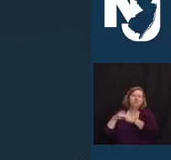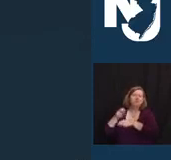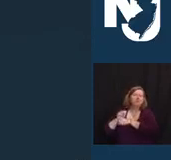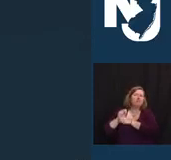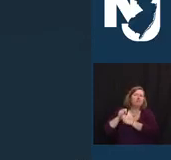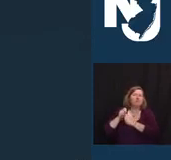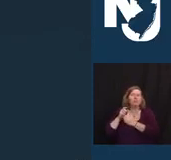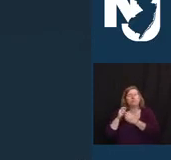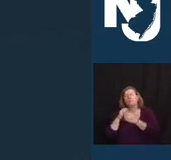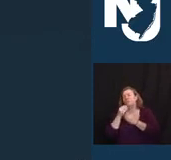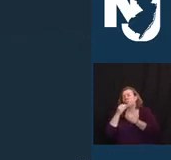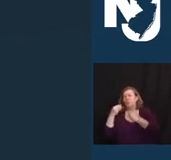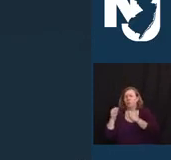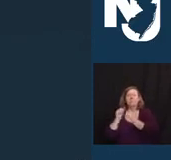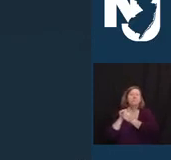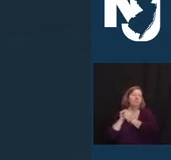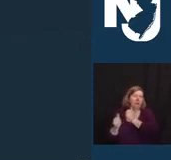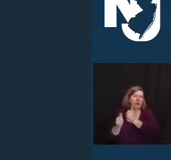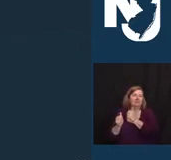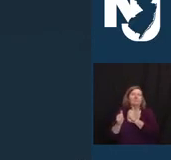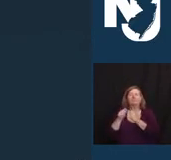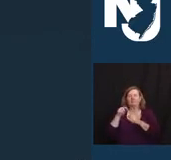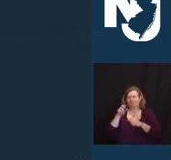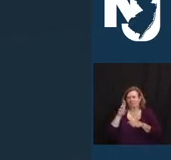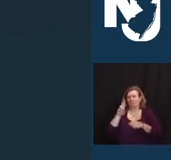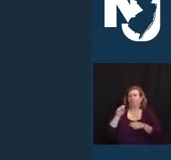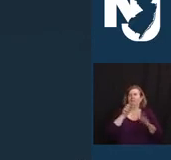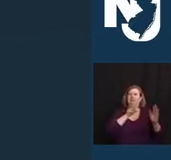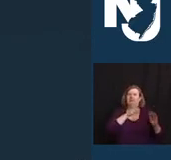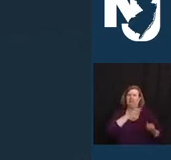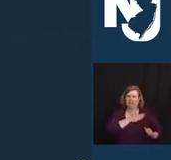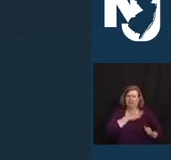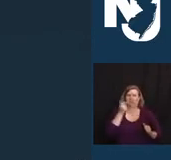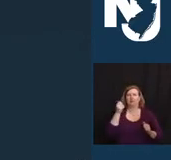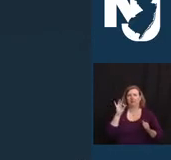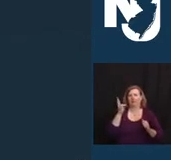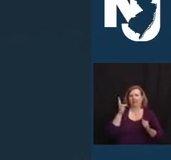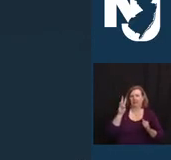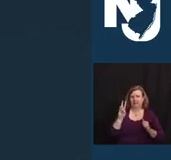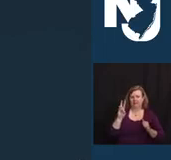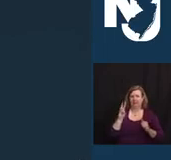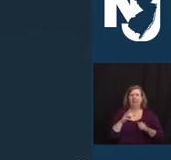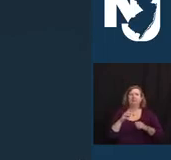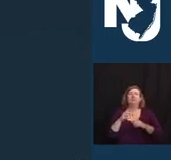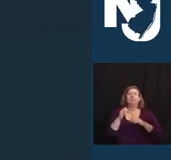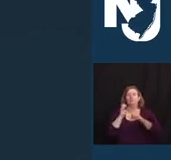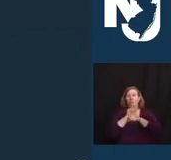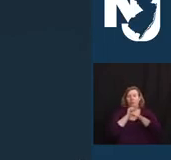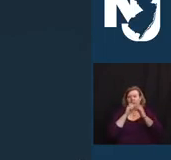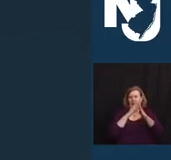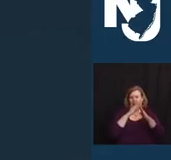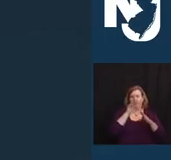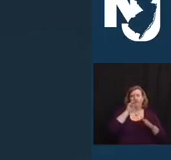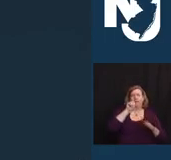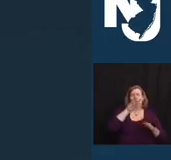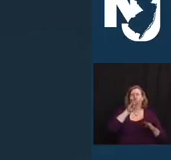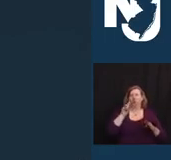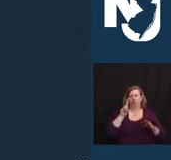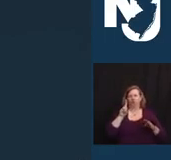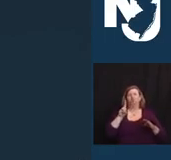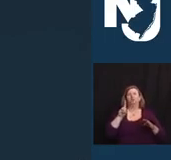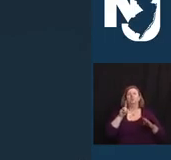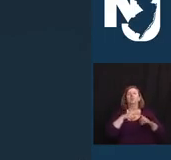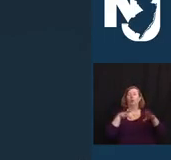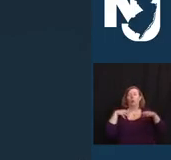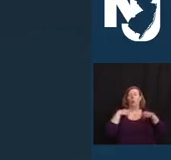passed, and by 1976, he was heading his own practice in Maywood. He would later own and lead the Totowa Animal